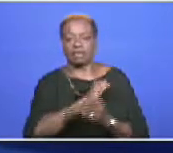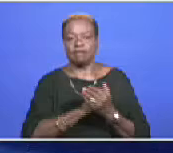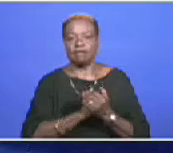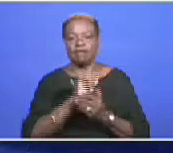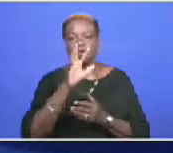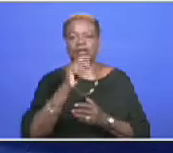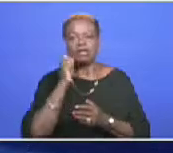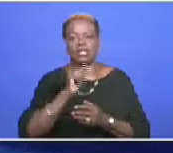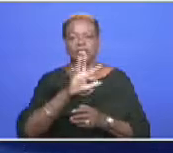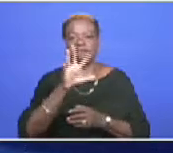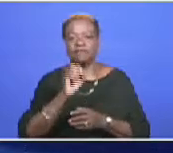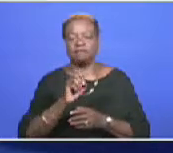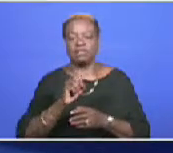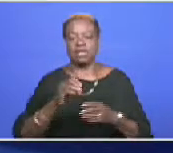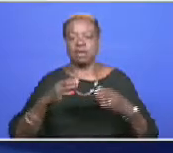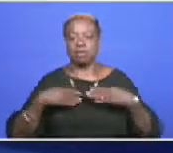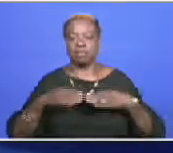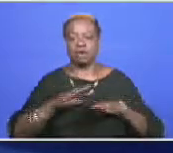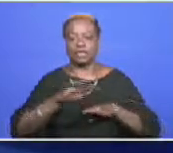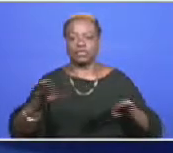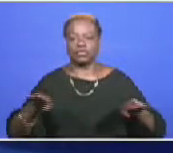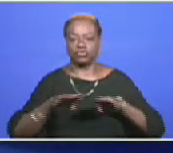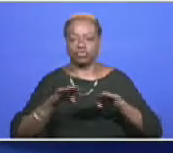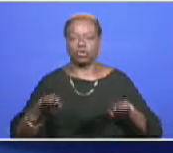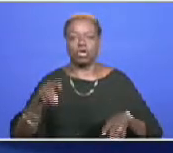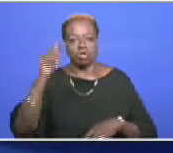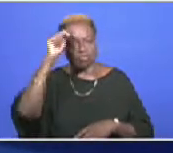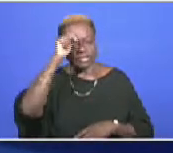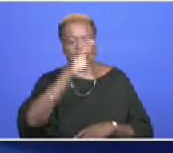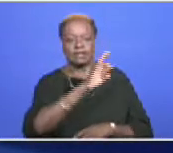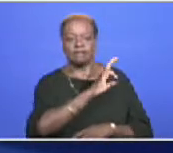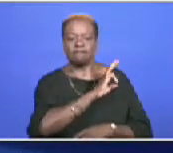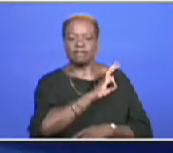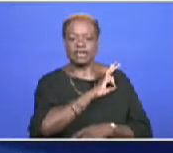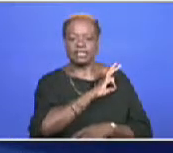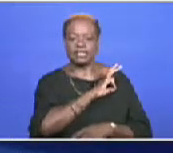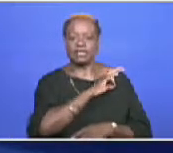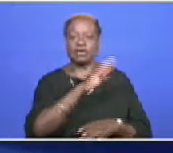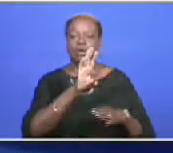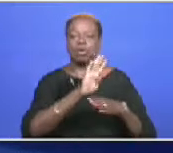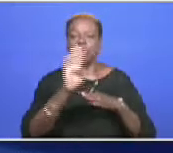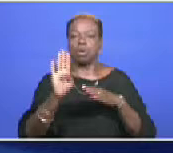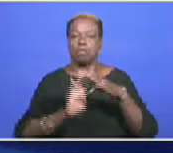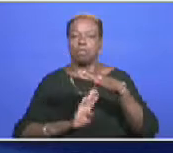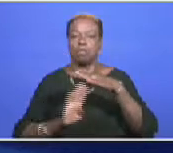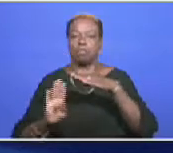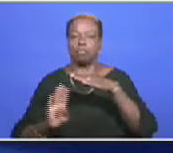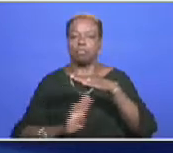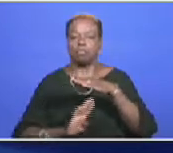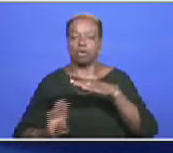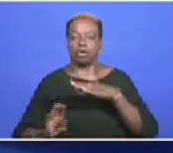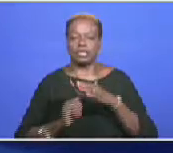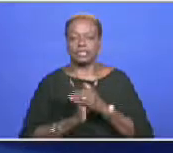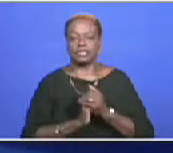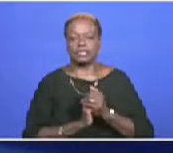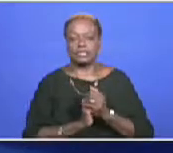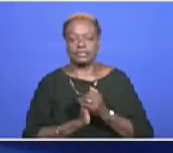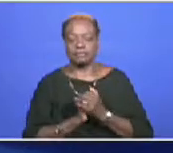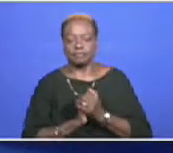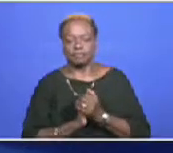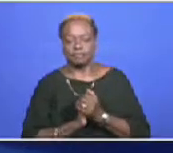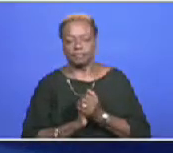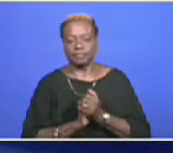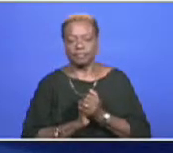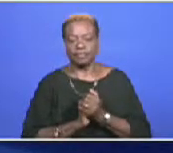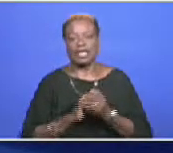breaststroke 36.19. As for Tristan Ferguson, he took bronze in the 11 and 12 boys 100 free and